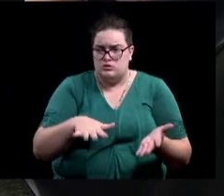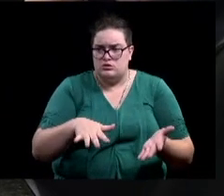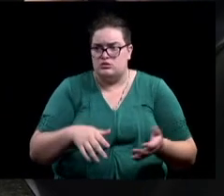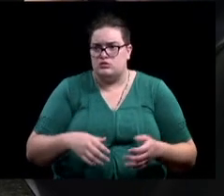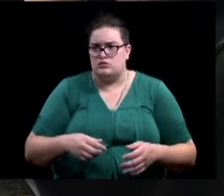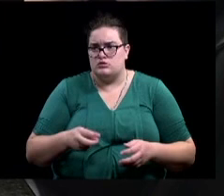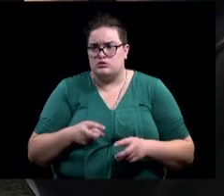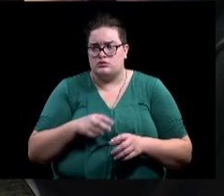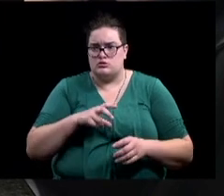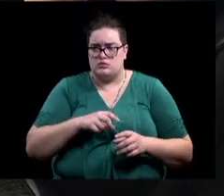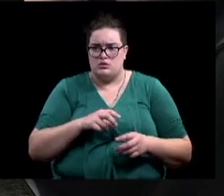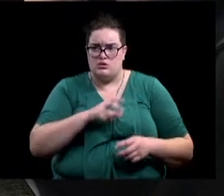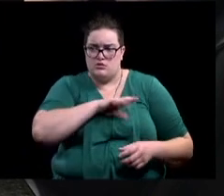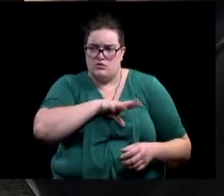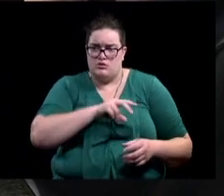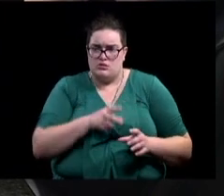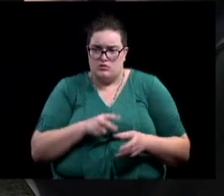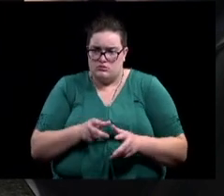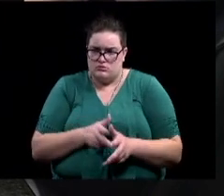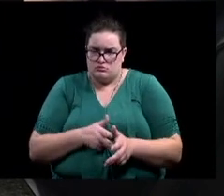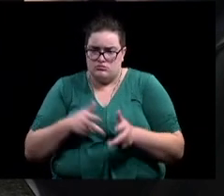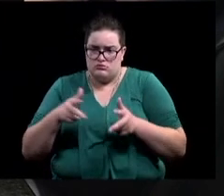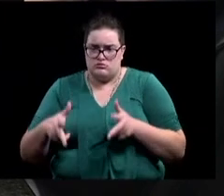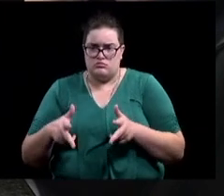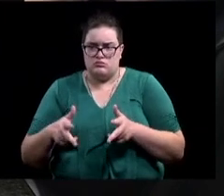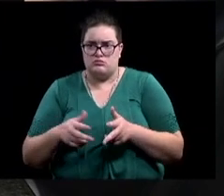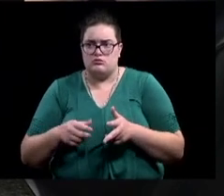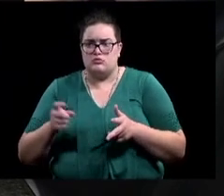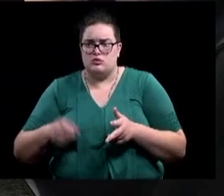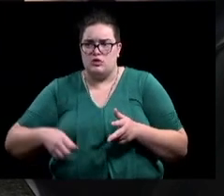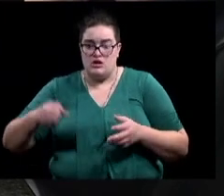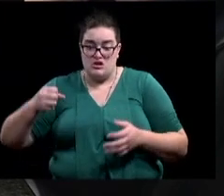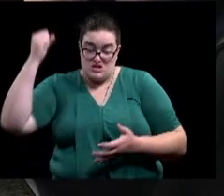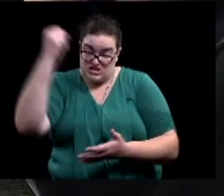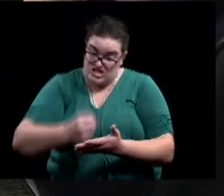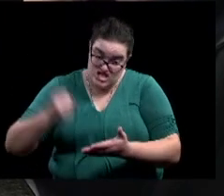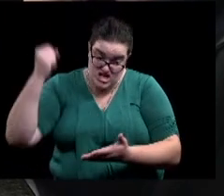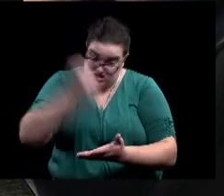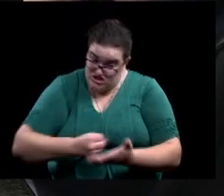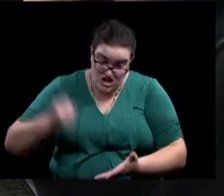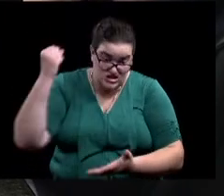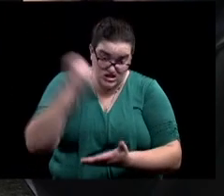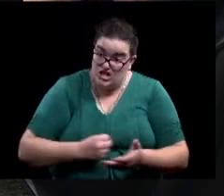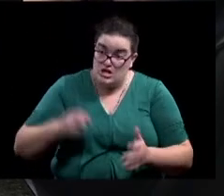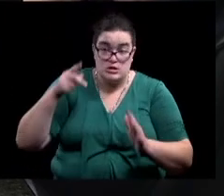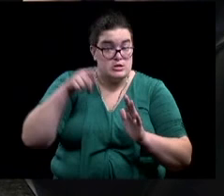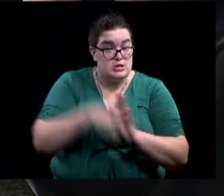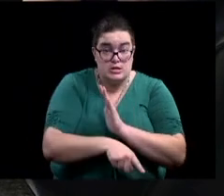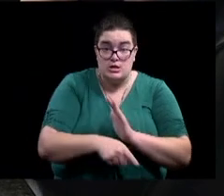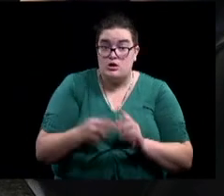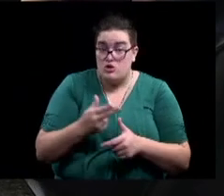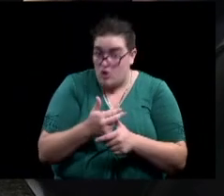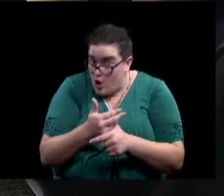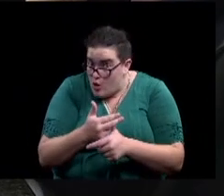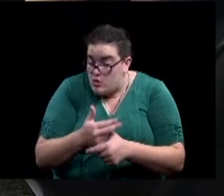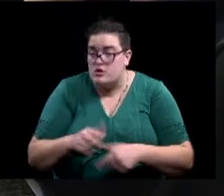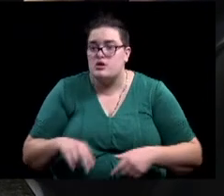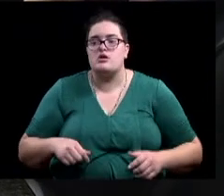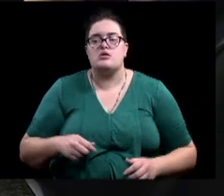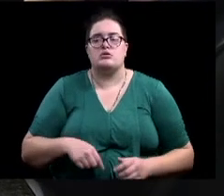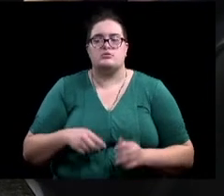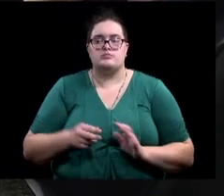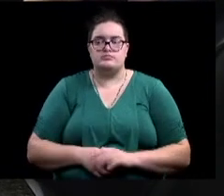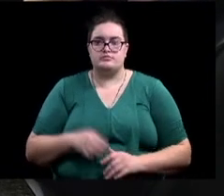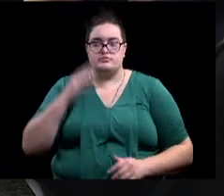stabbing the hotel manager, trying to kill the hotel manager, and so she had to use deadly force immediately and was not able to